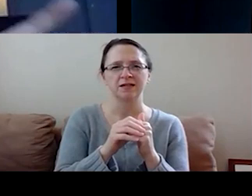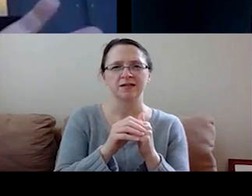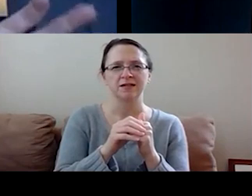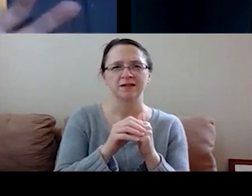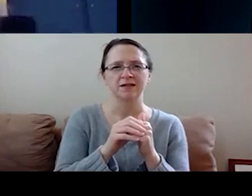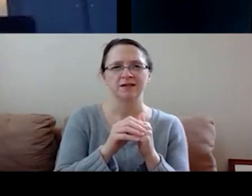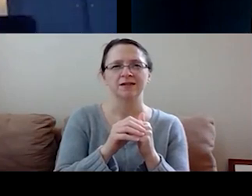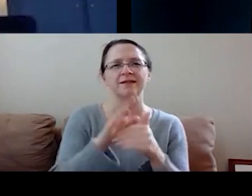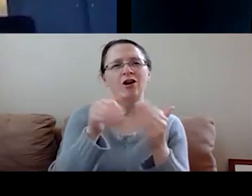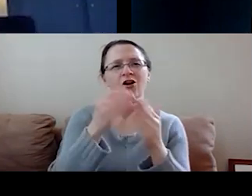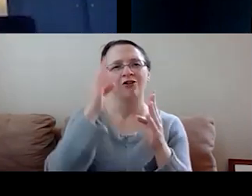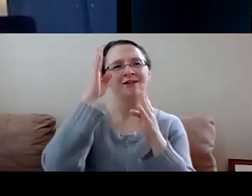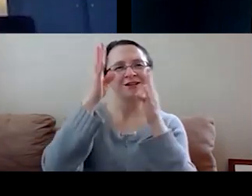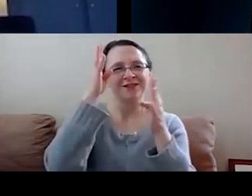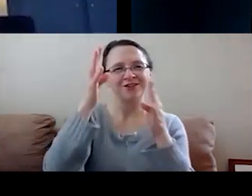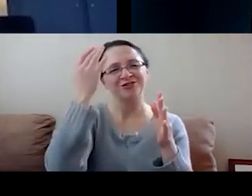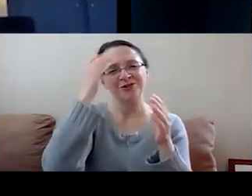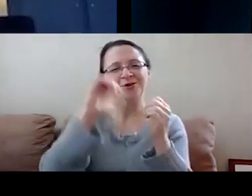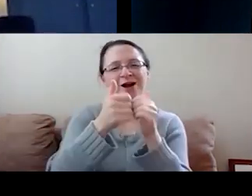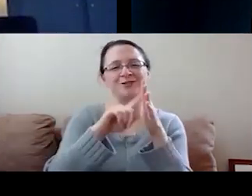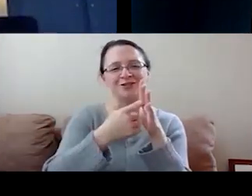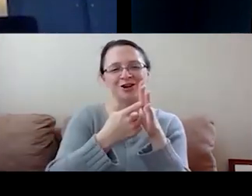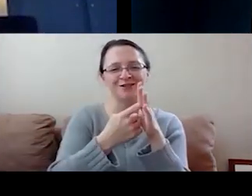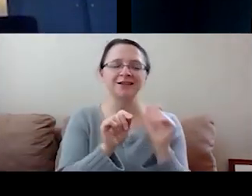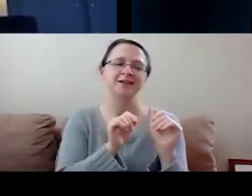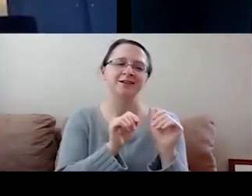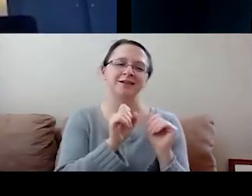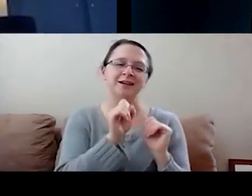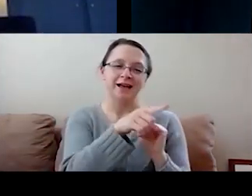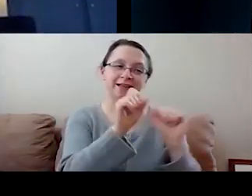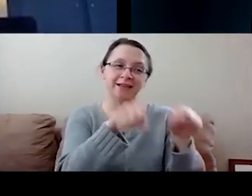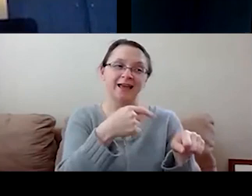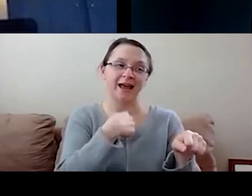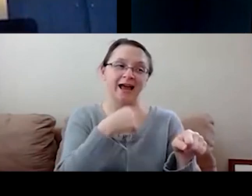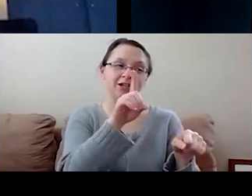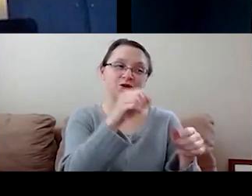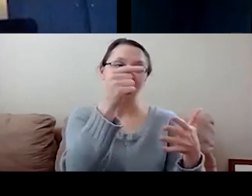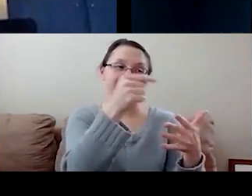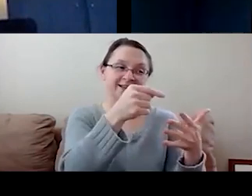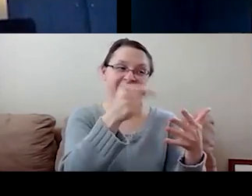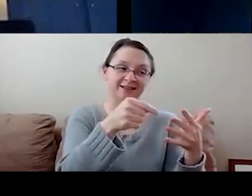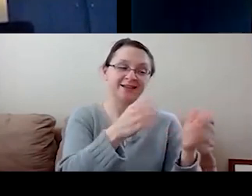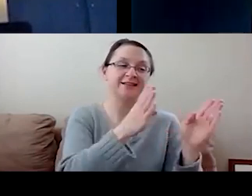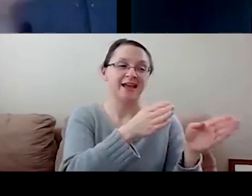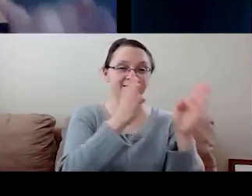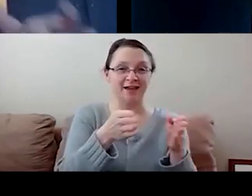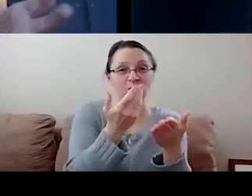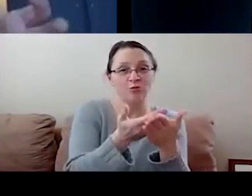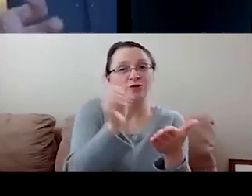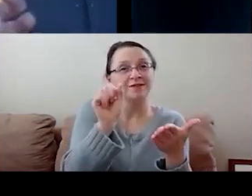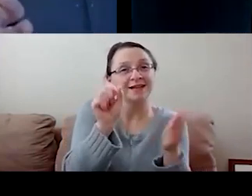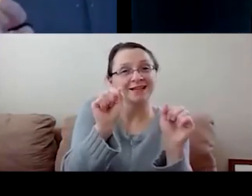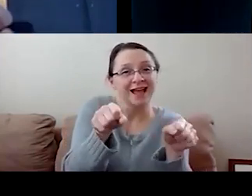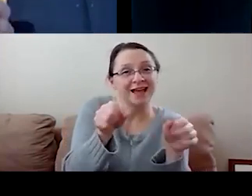all innovation. So you start by just asking the question, can I do something? And then you prove that you can do it, and you publish a